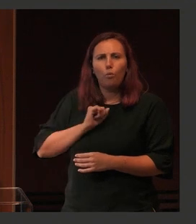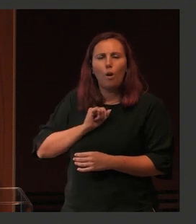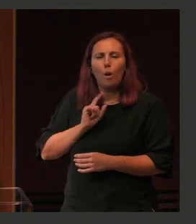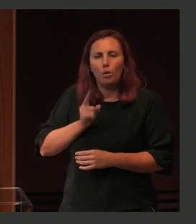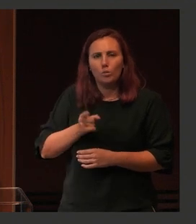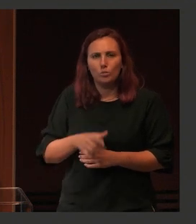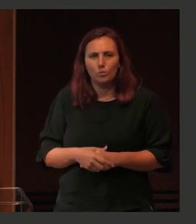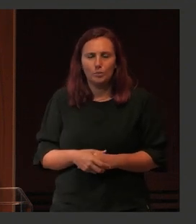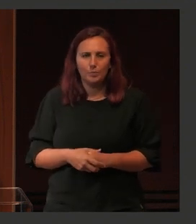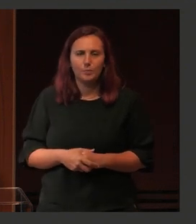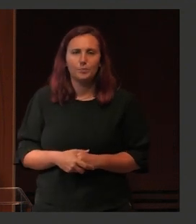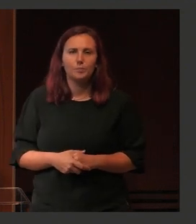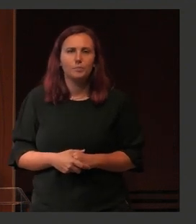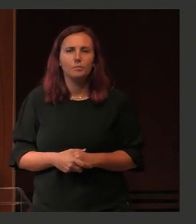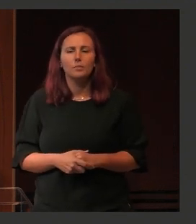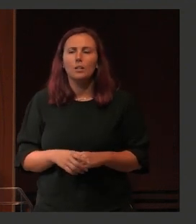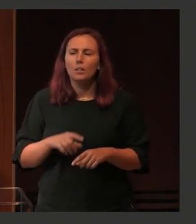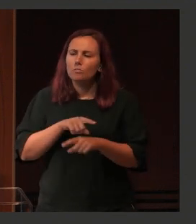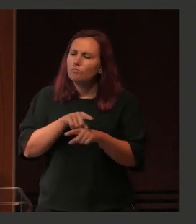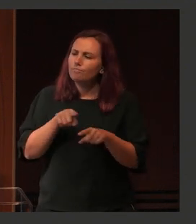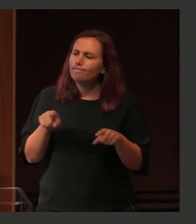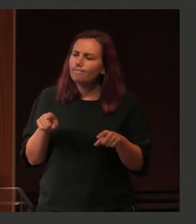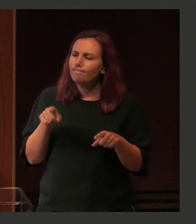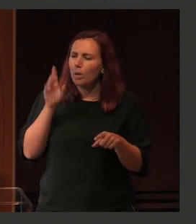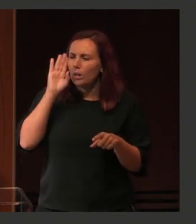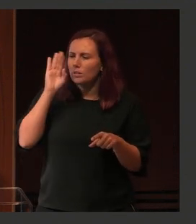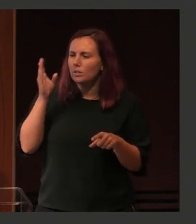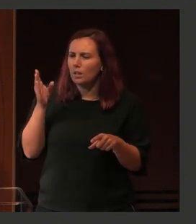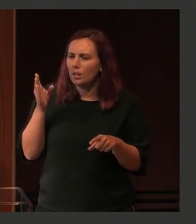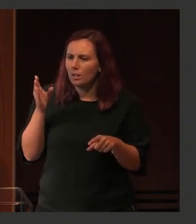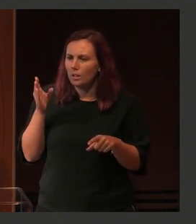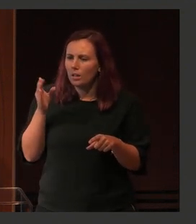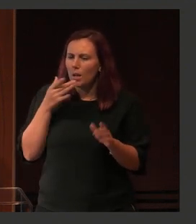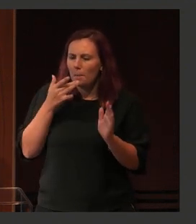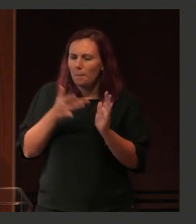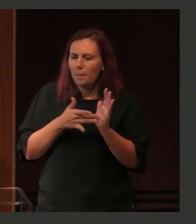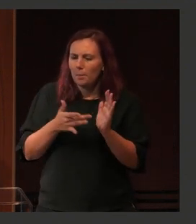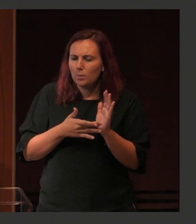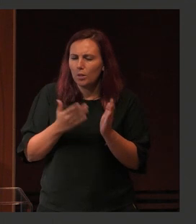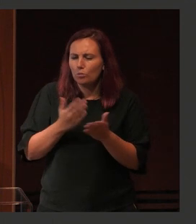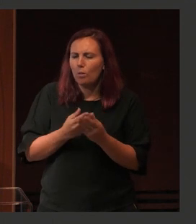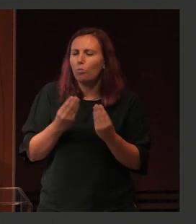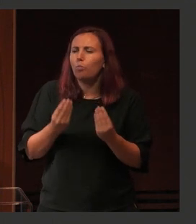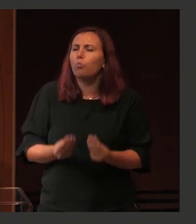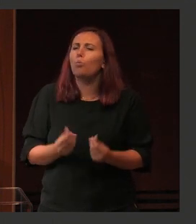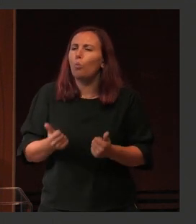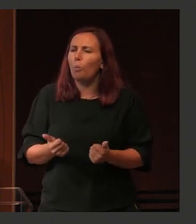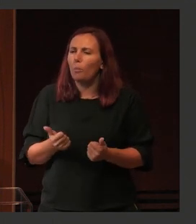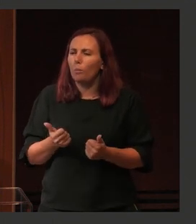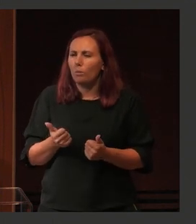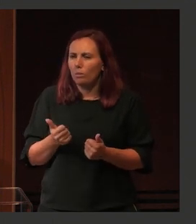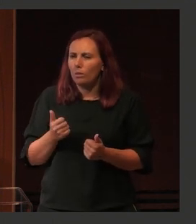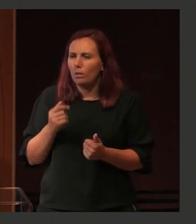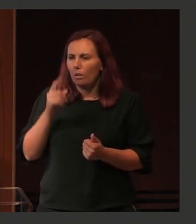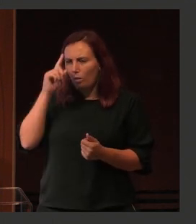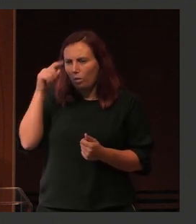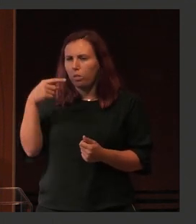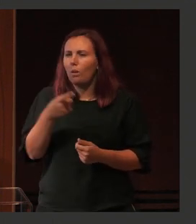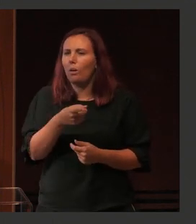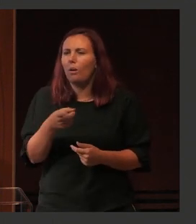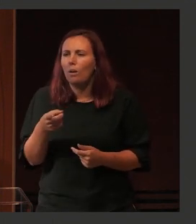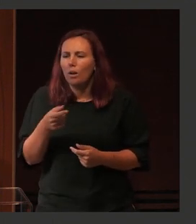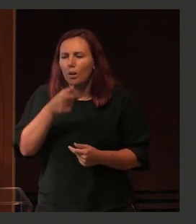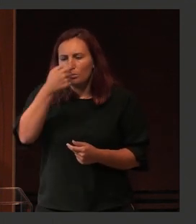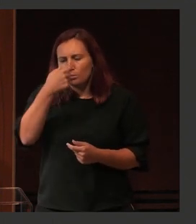You know what makes a good school libraries. You know what makes a good school librarian. But I also want to say